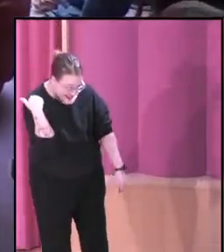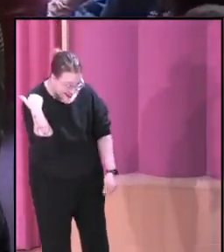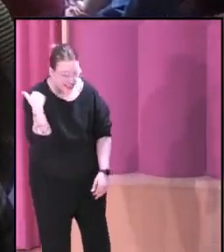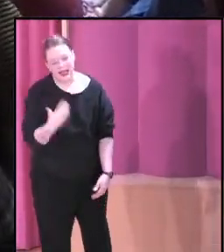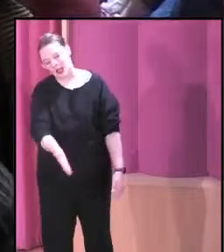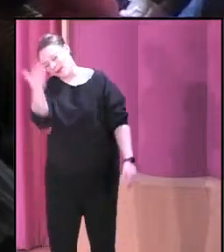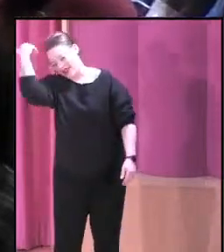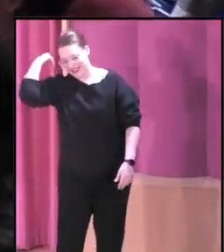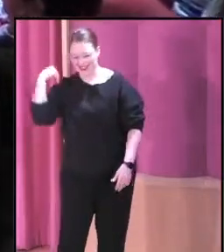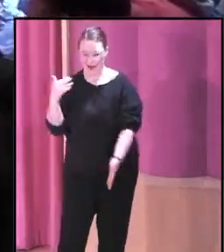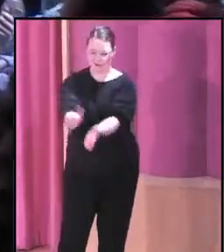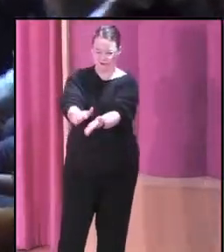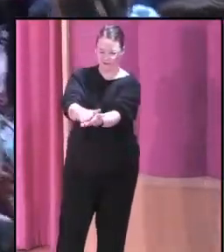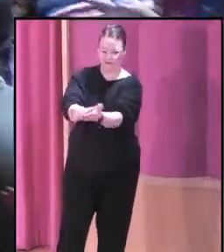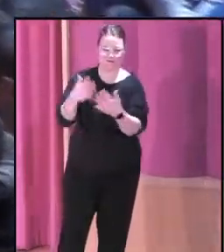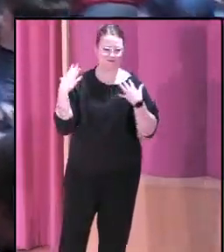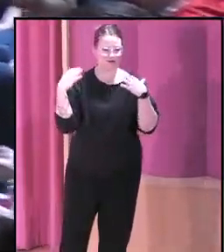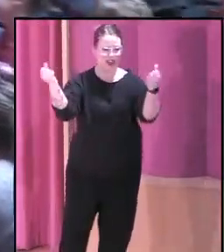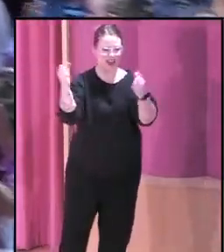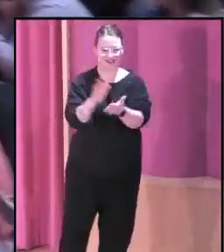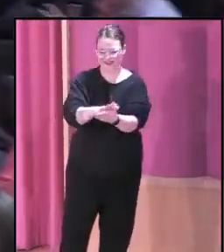up. Let's hear it from my brave volunteer.